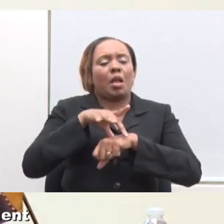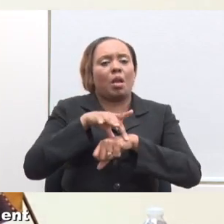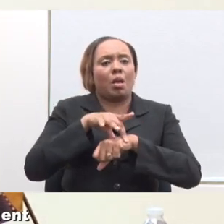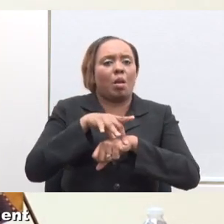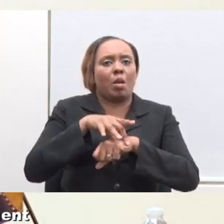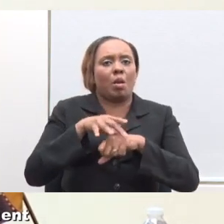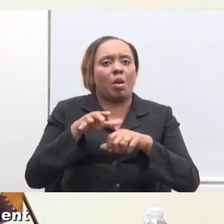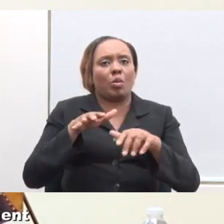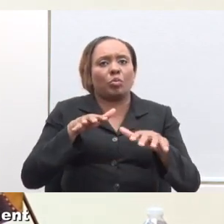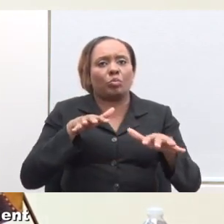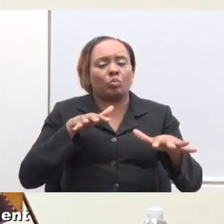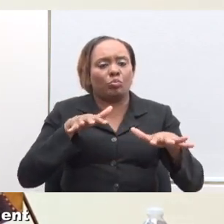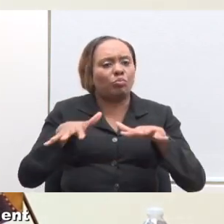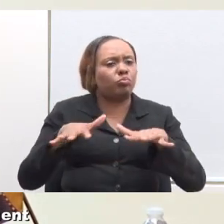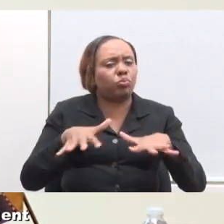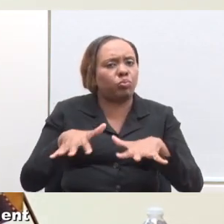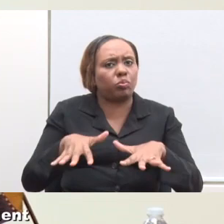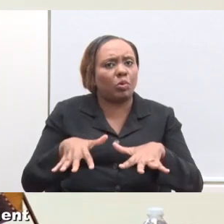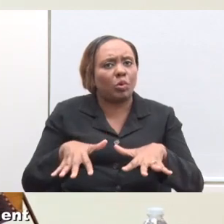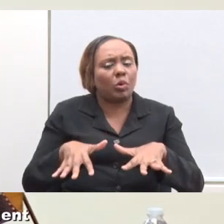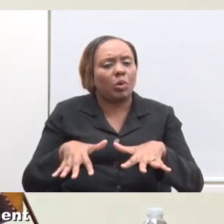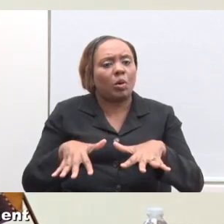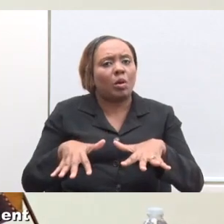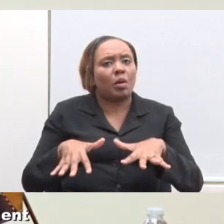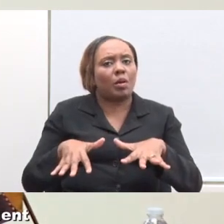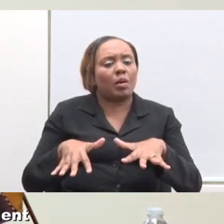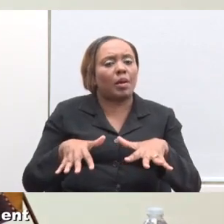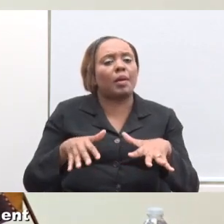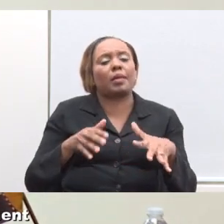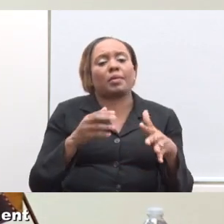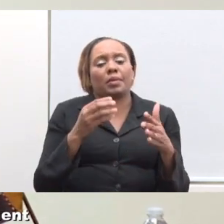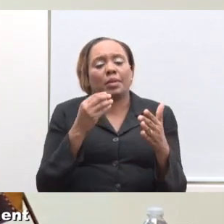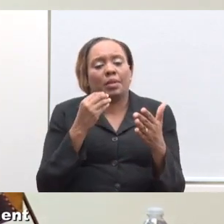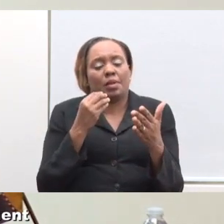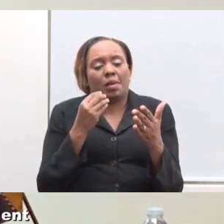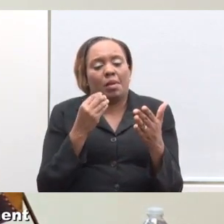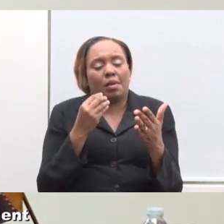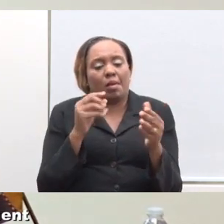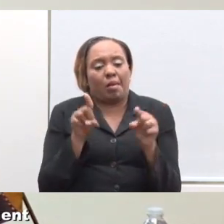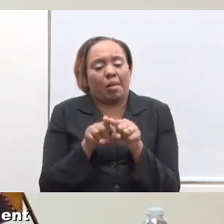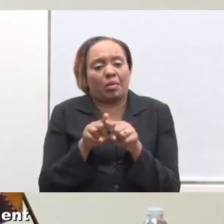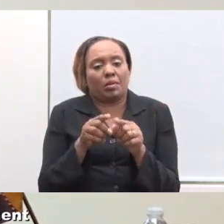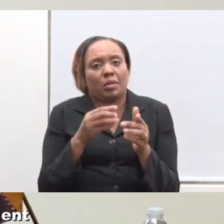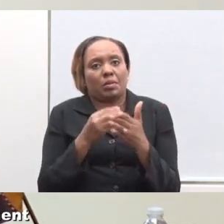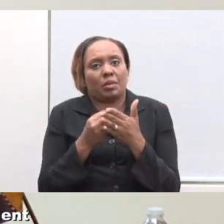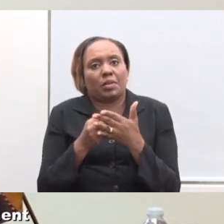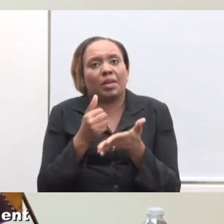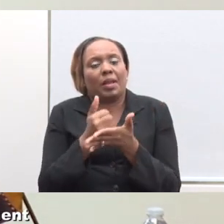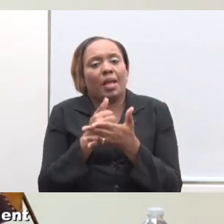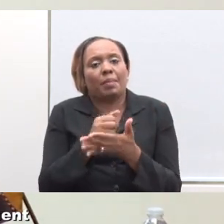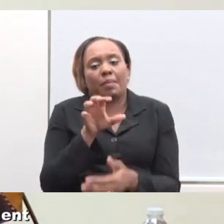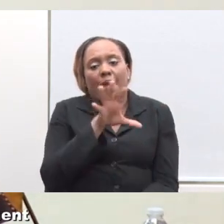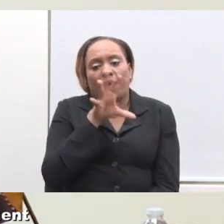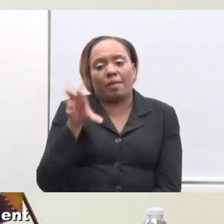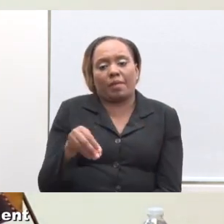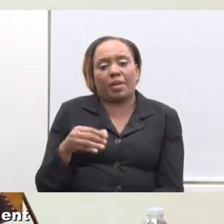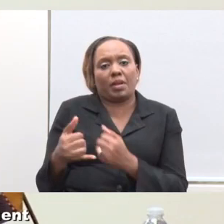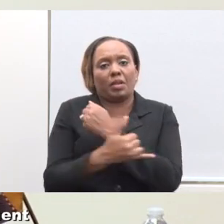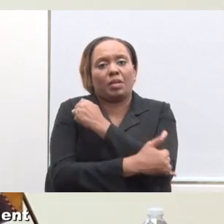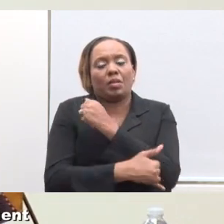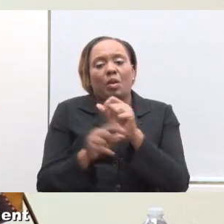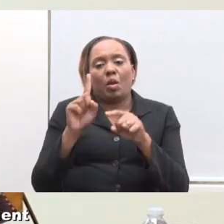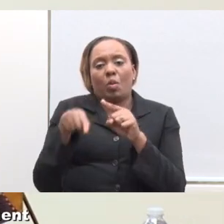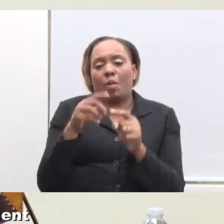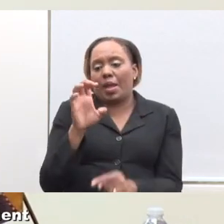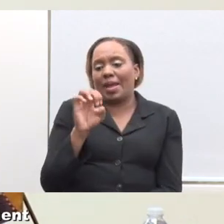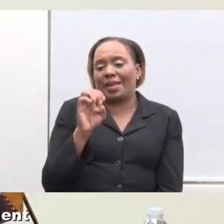was morphed in to being the unit used to be able to help African countries after the outbreak of